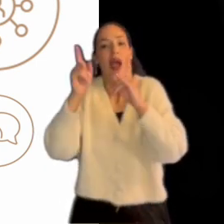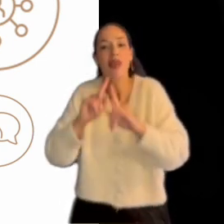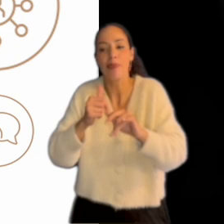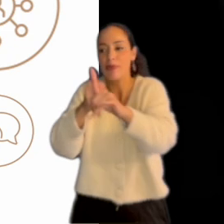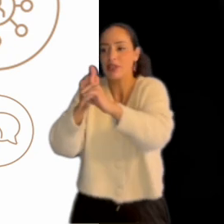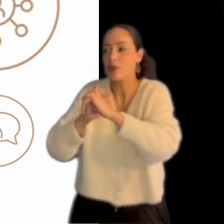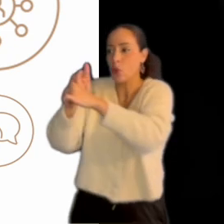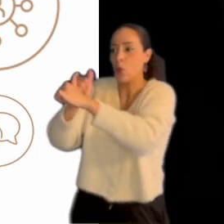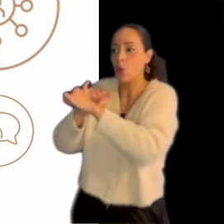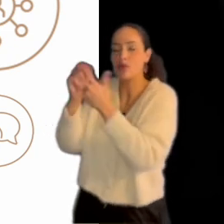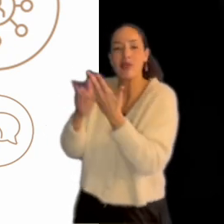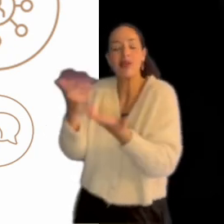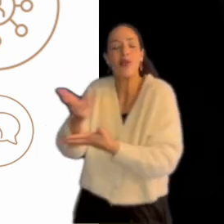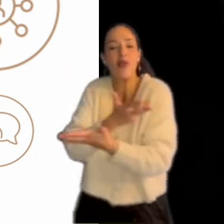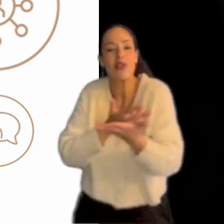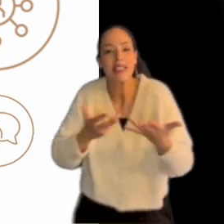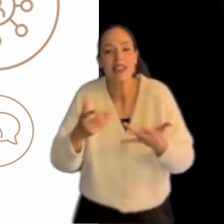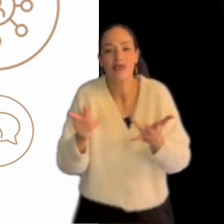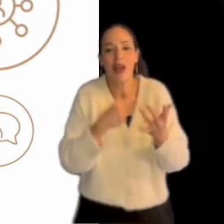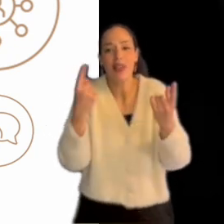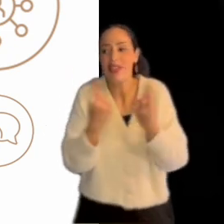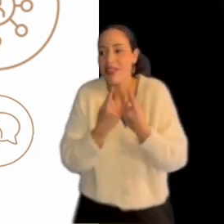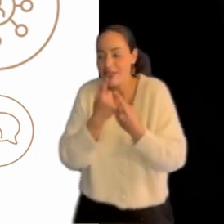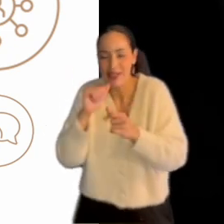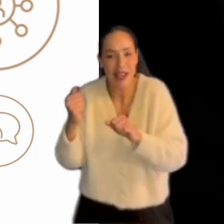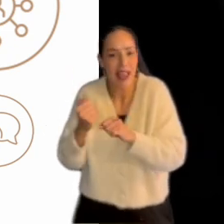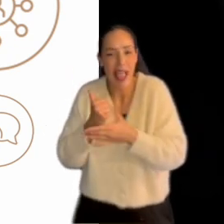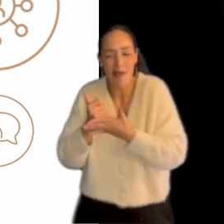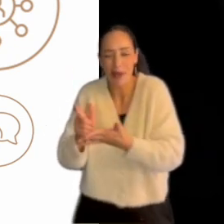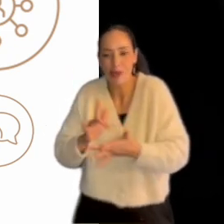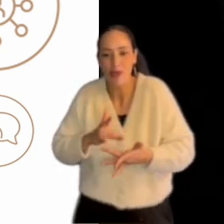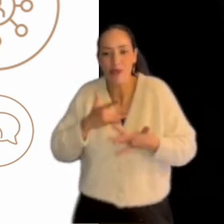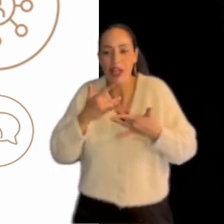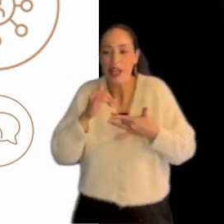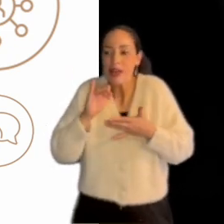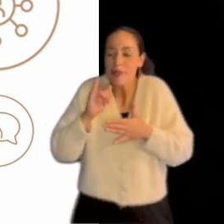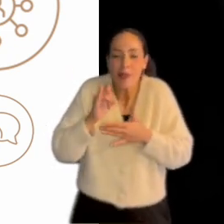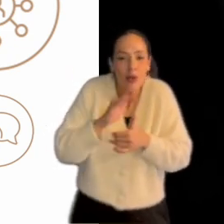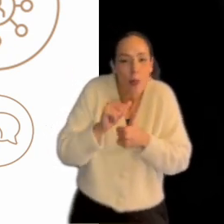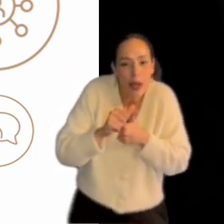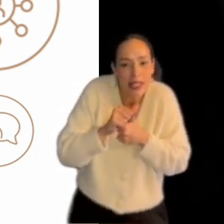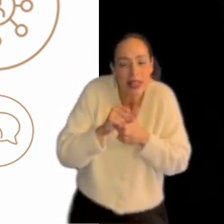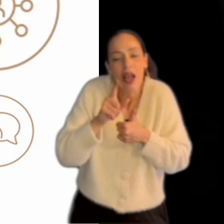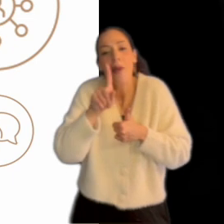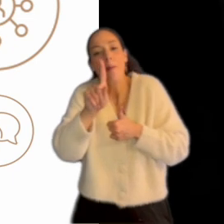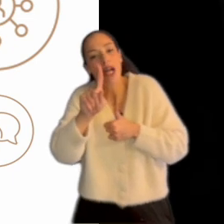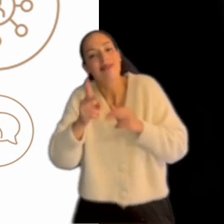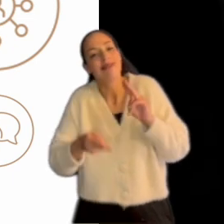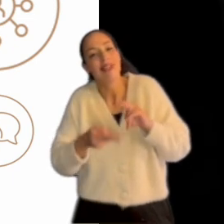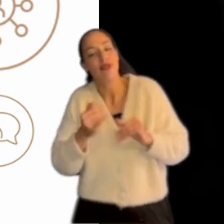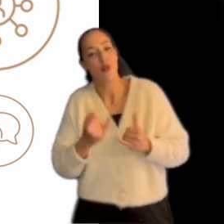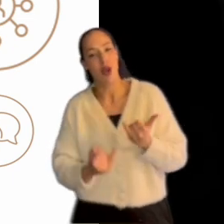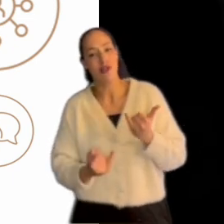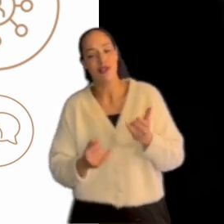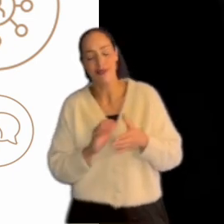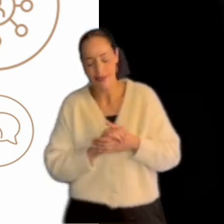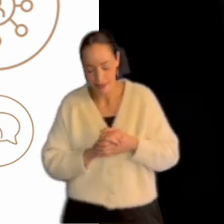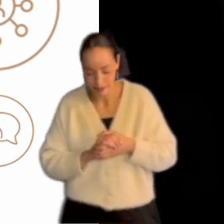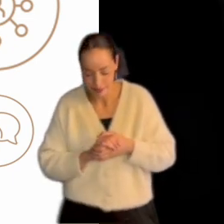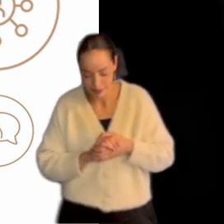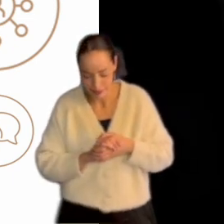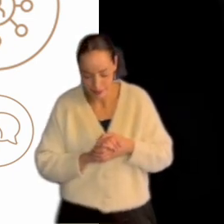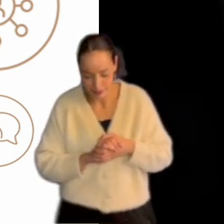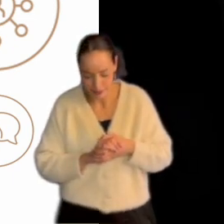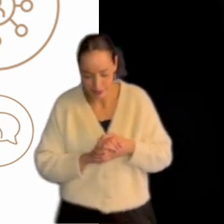worse. This is not to say that I do not appreciate the unique and profound difficulties in accessing social support which are frequently reported